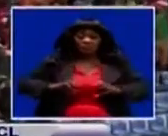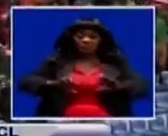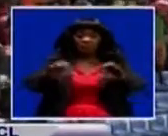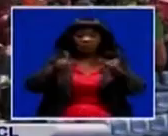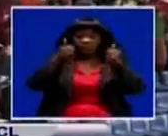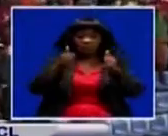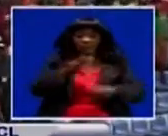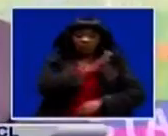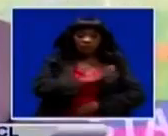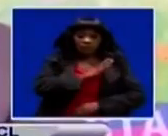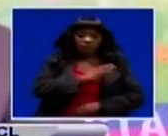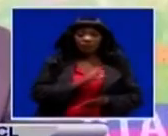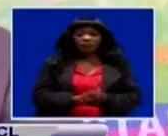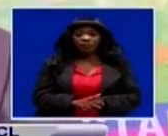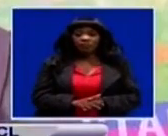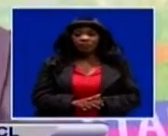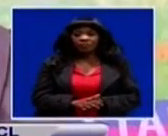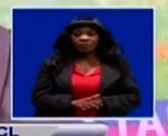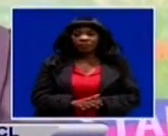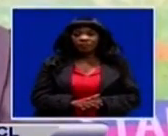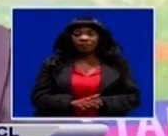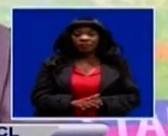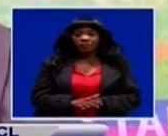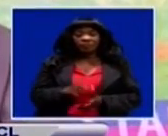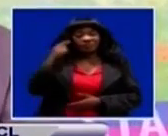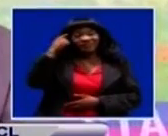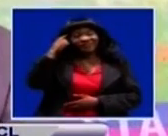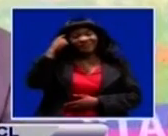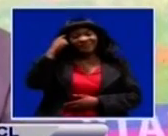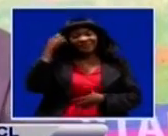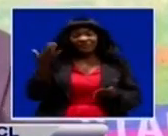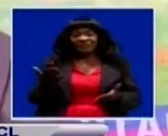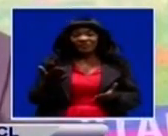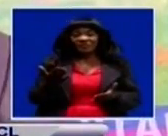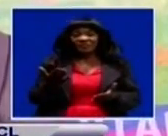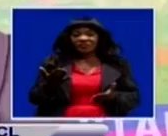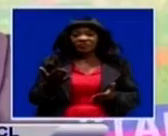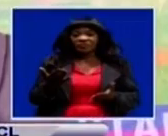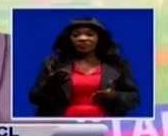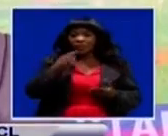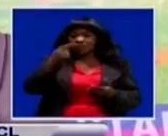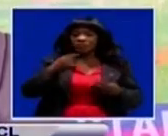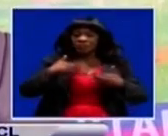to avoid sanctions. We anticipate that we are going to be orderly